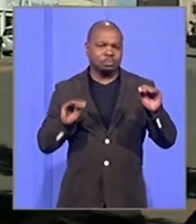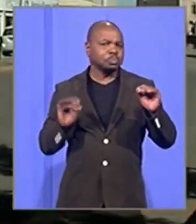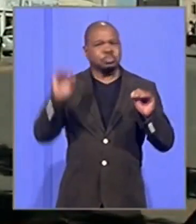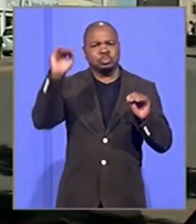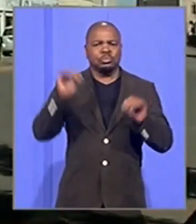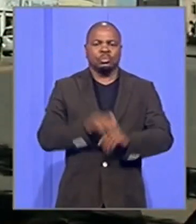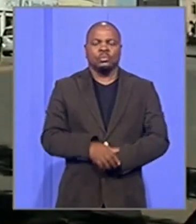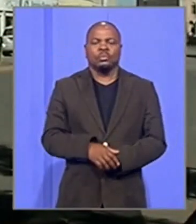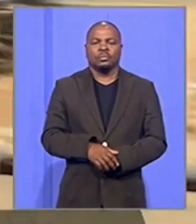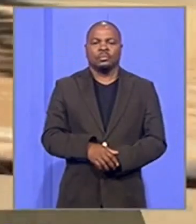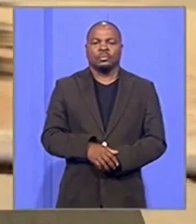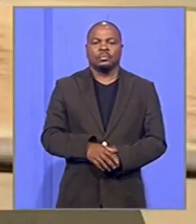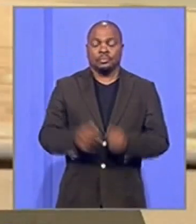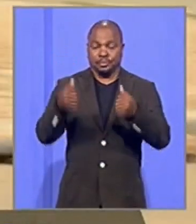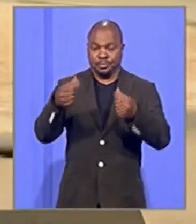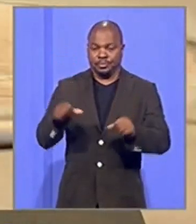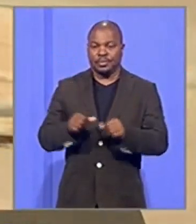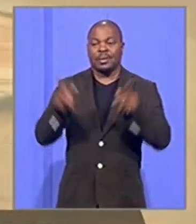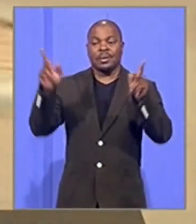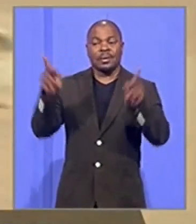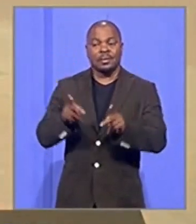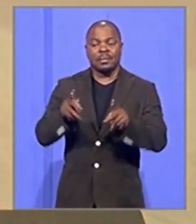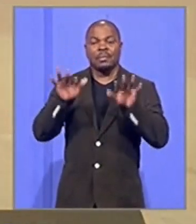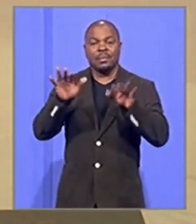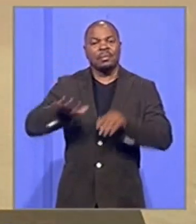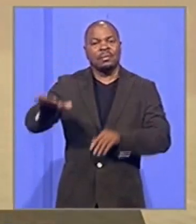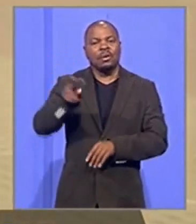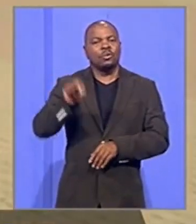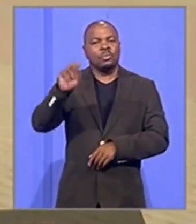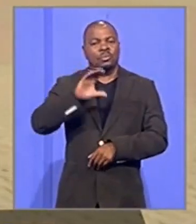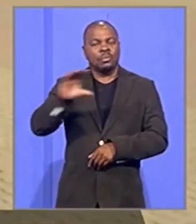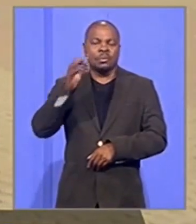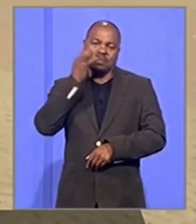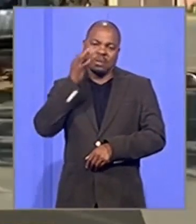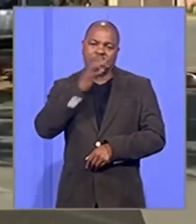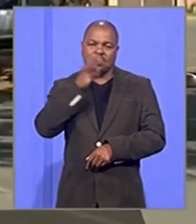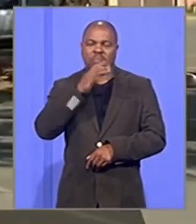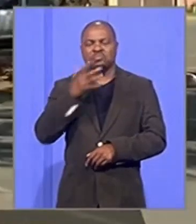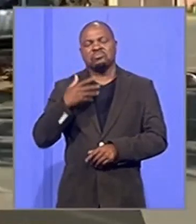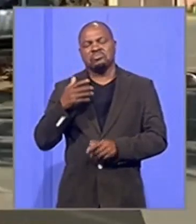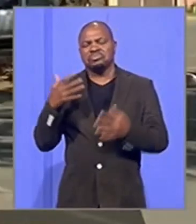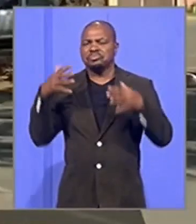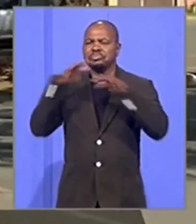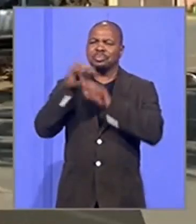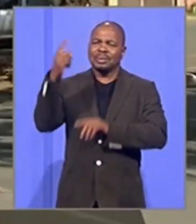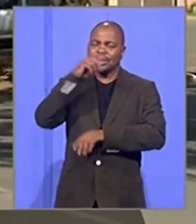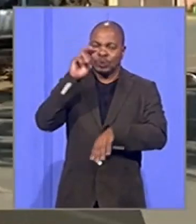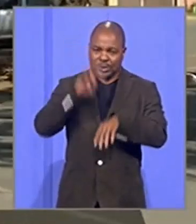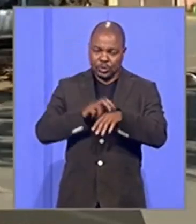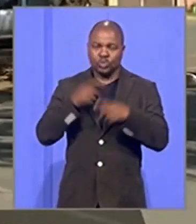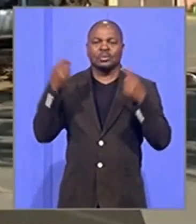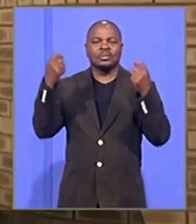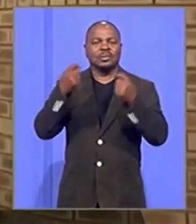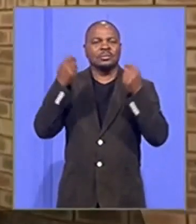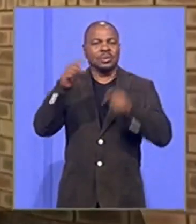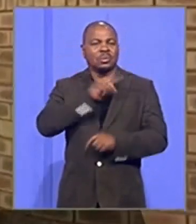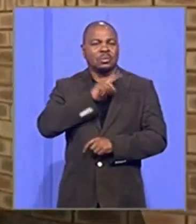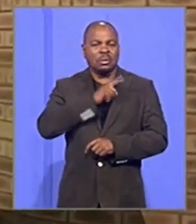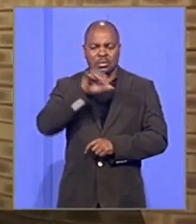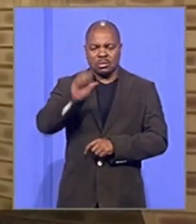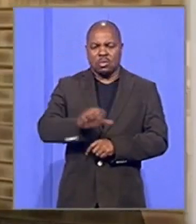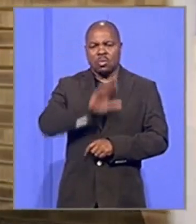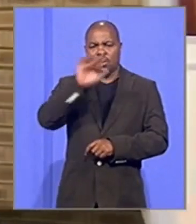ona, baahi ba bangata ba Kimberley Province Cape, ba re letsatsi la poelano le lokela ho ketekwa ka ha naha e le maemong a